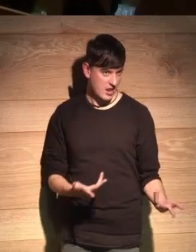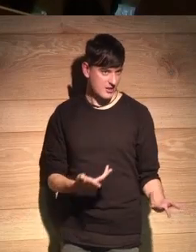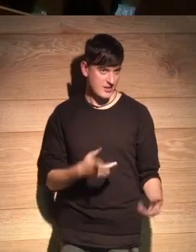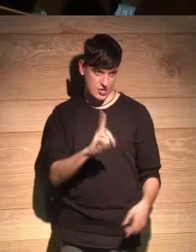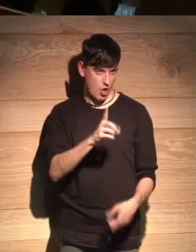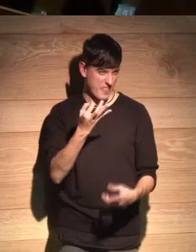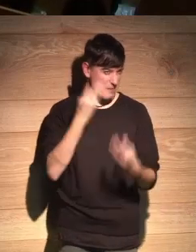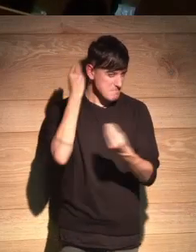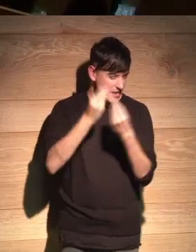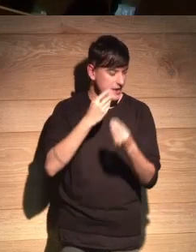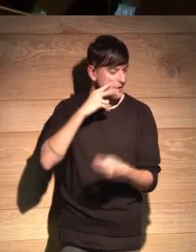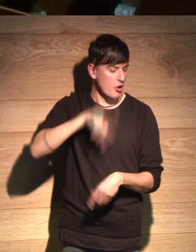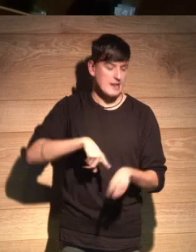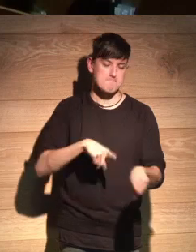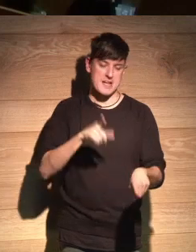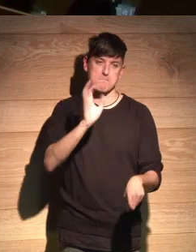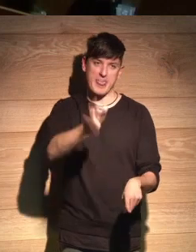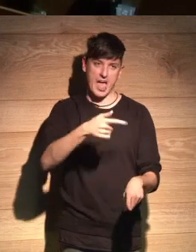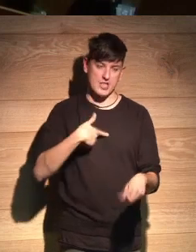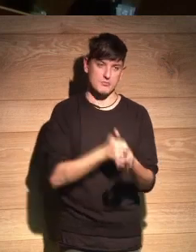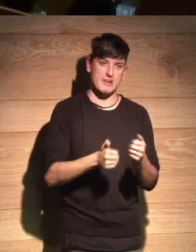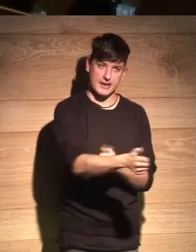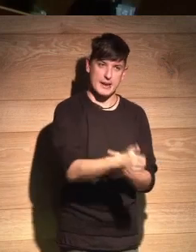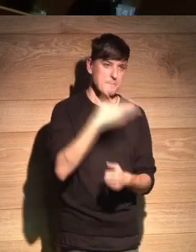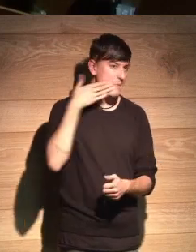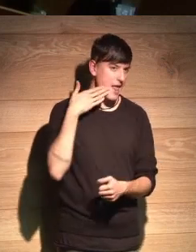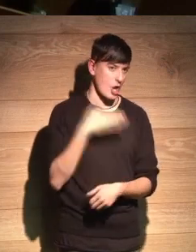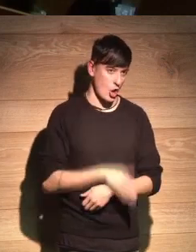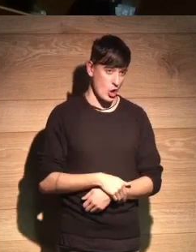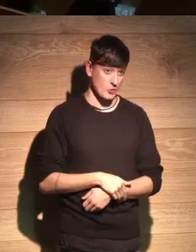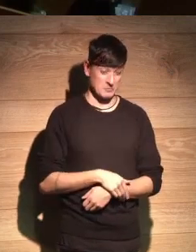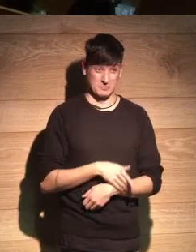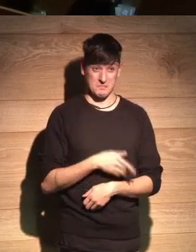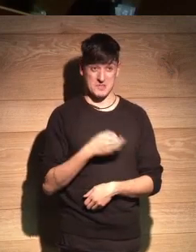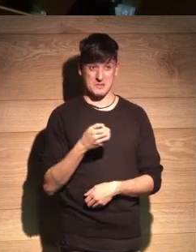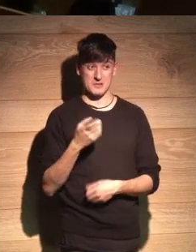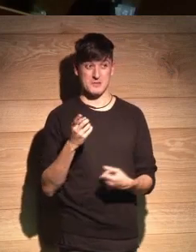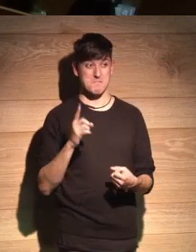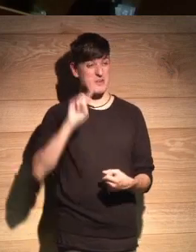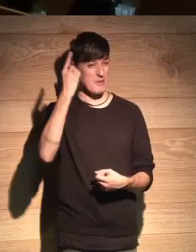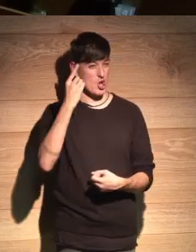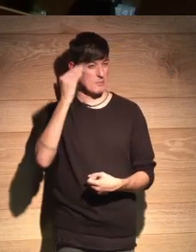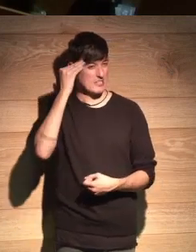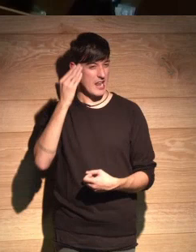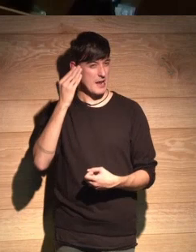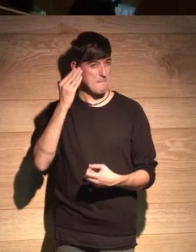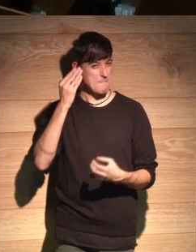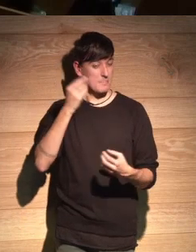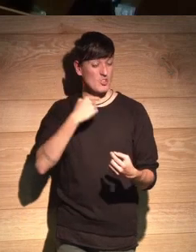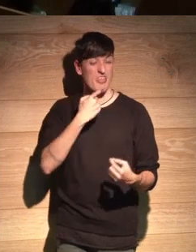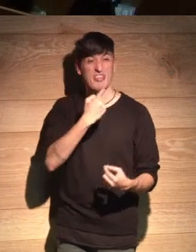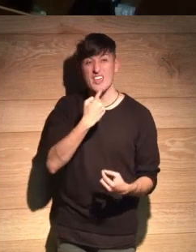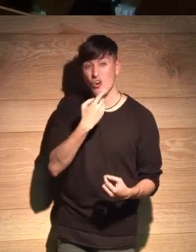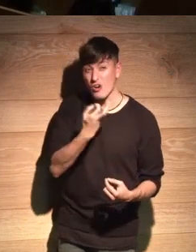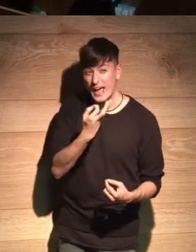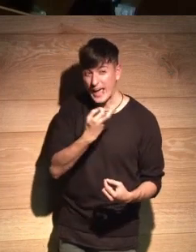Having said this, let's go to action. And there are 4 elements here. First, we have to consider what